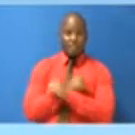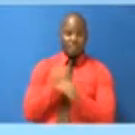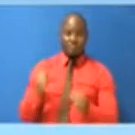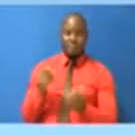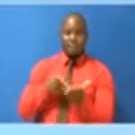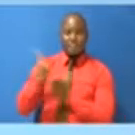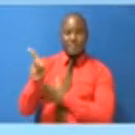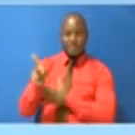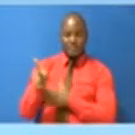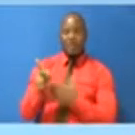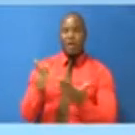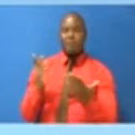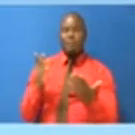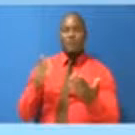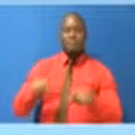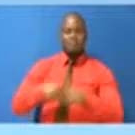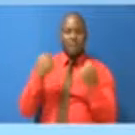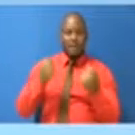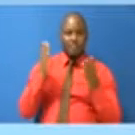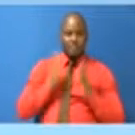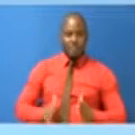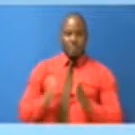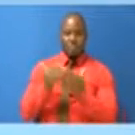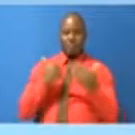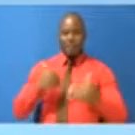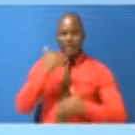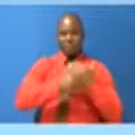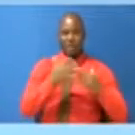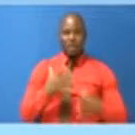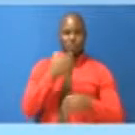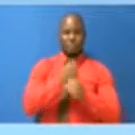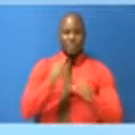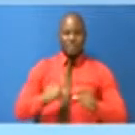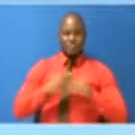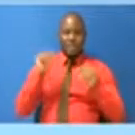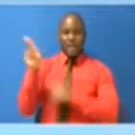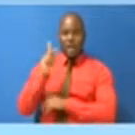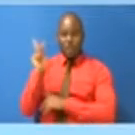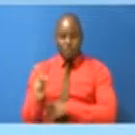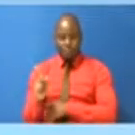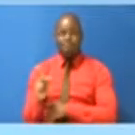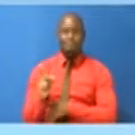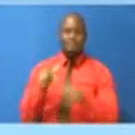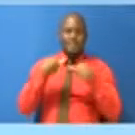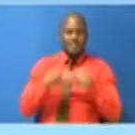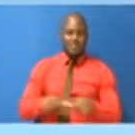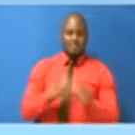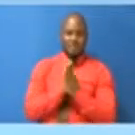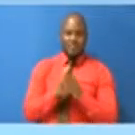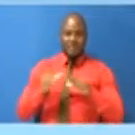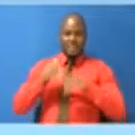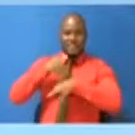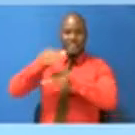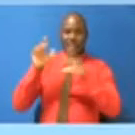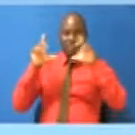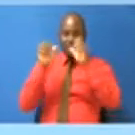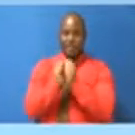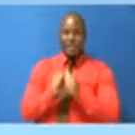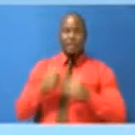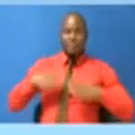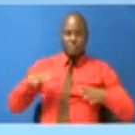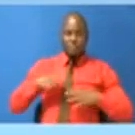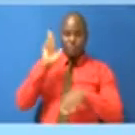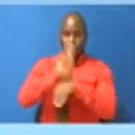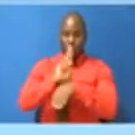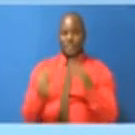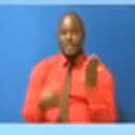an invoice for a road or a broken sewer before the neighborhood association say of coyoli says give sends us a photo so there's crowdsourcing we're